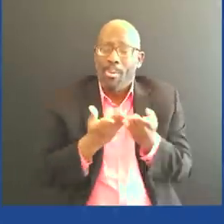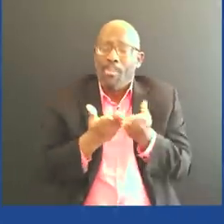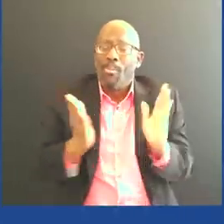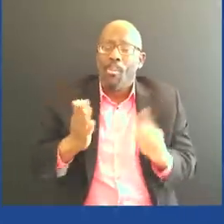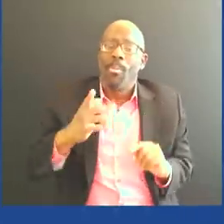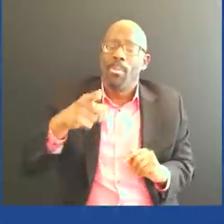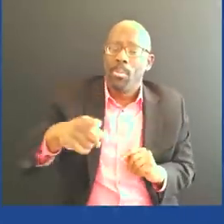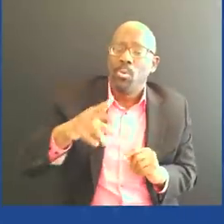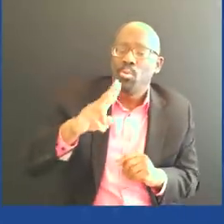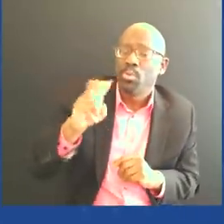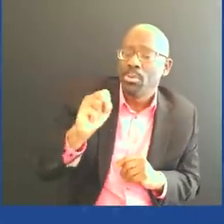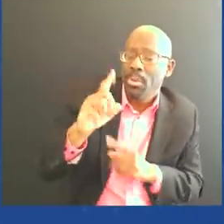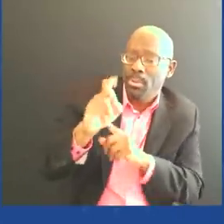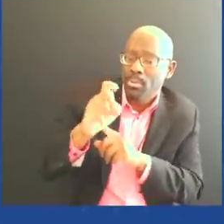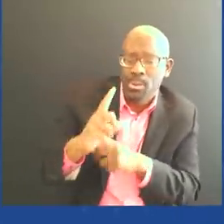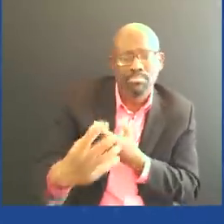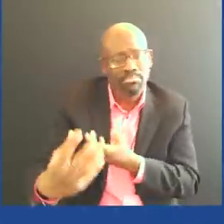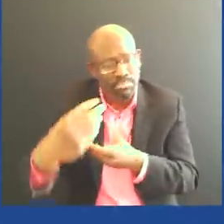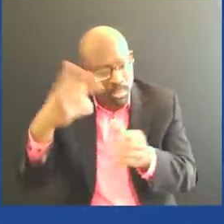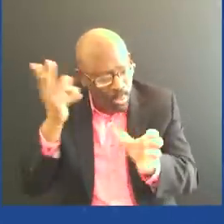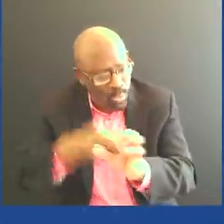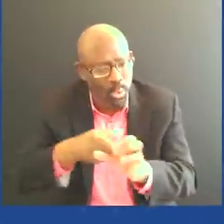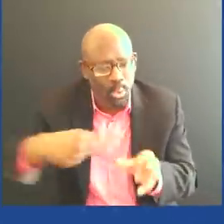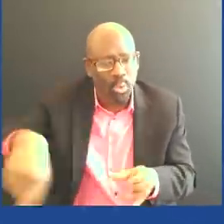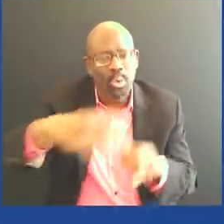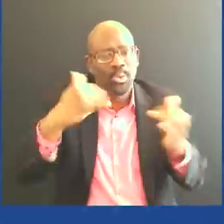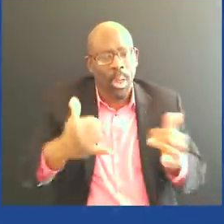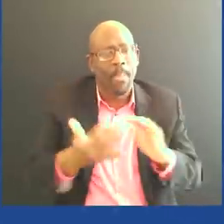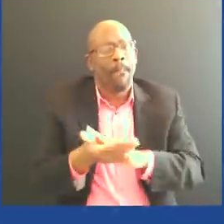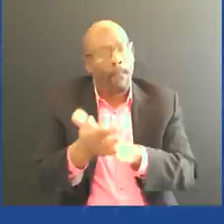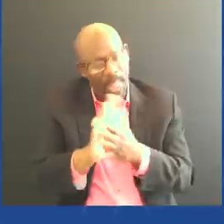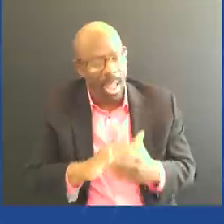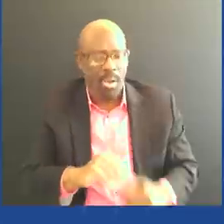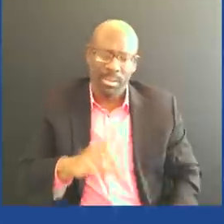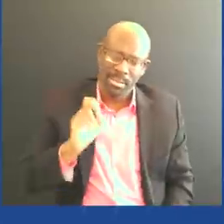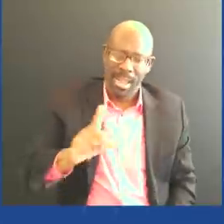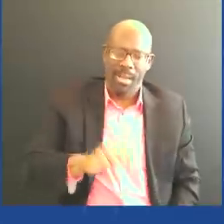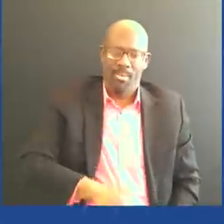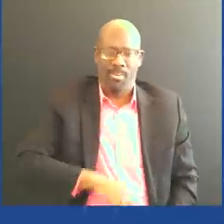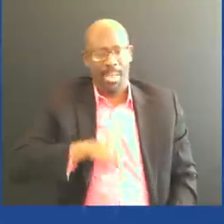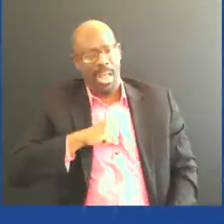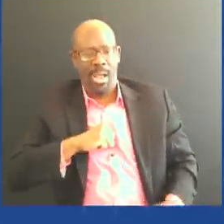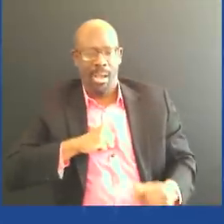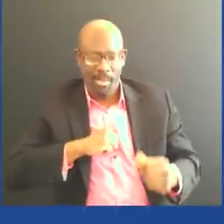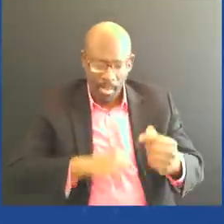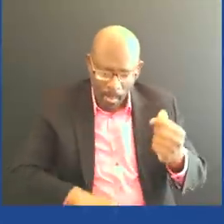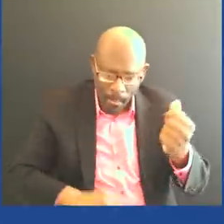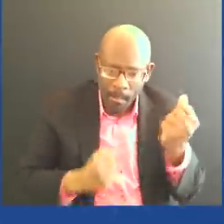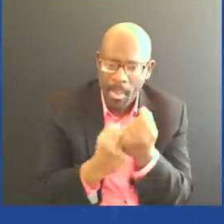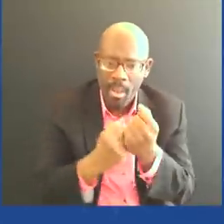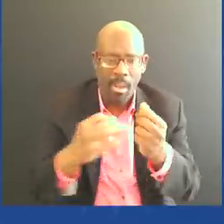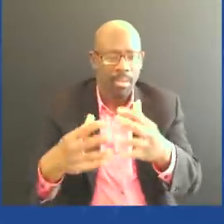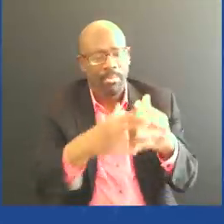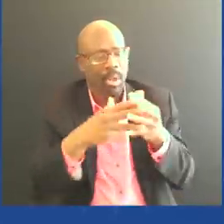patriotic military history. And as they used to say in Congress, I'll yield the rest of my time to the